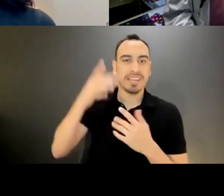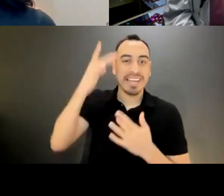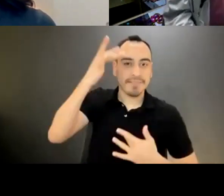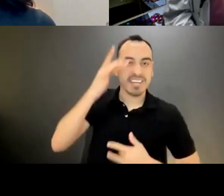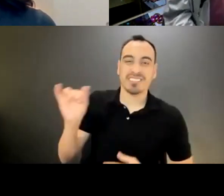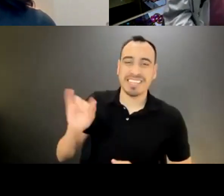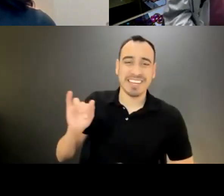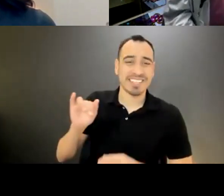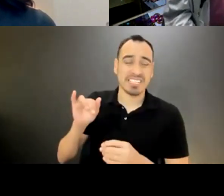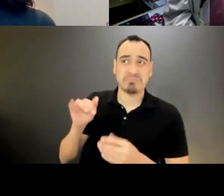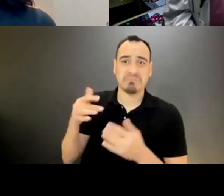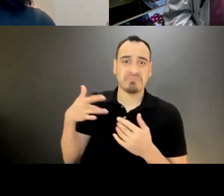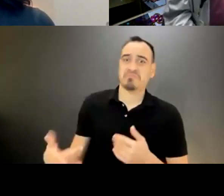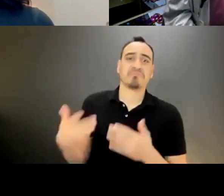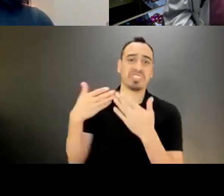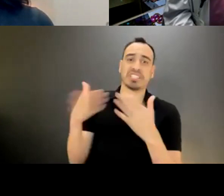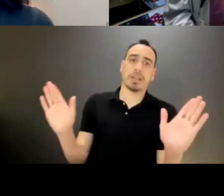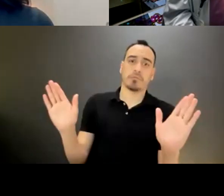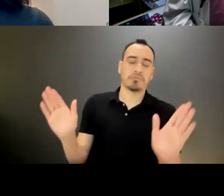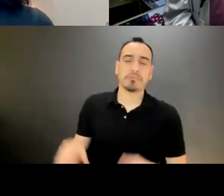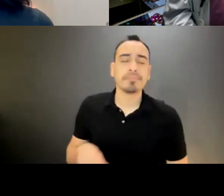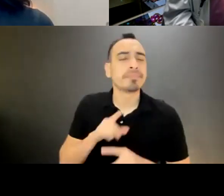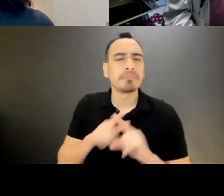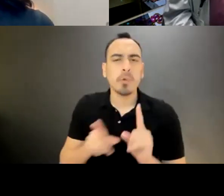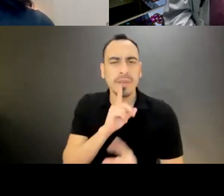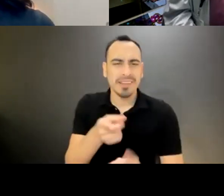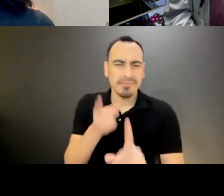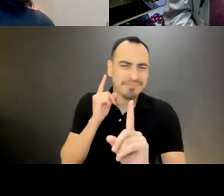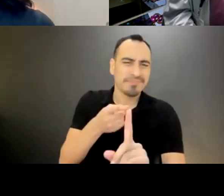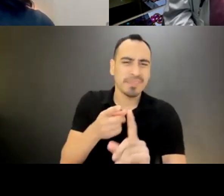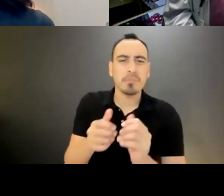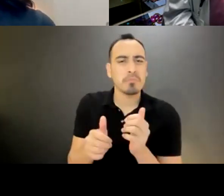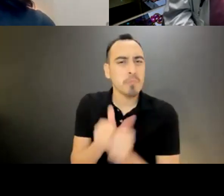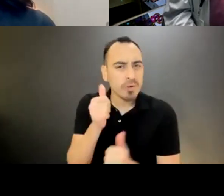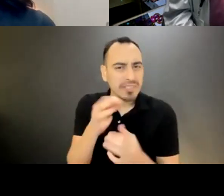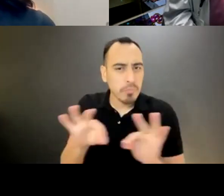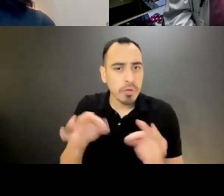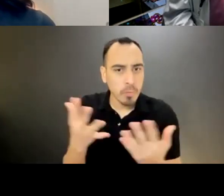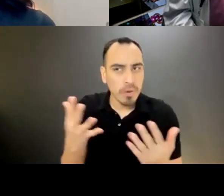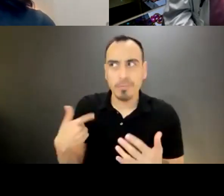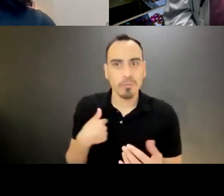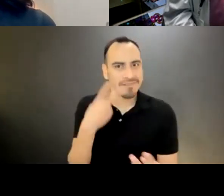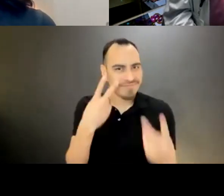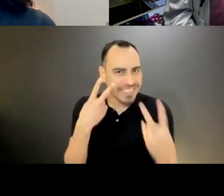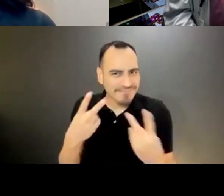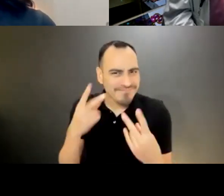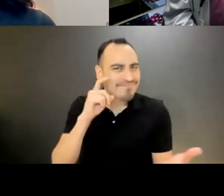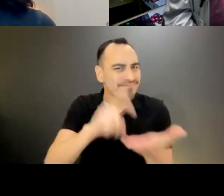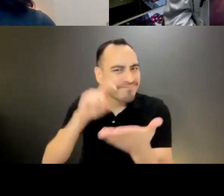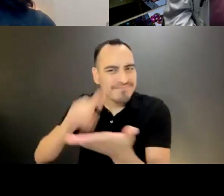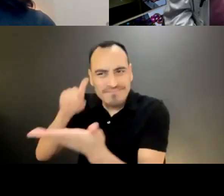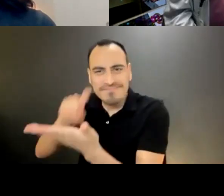think more importantly, that's what we've seen. So when people have started looking at